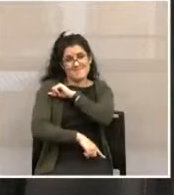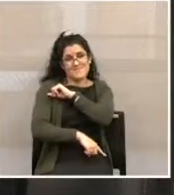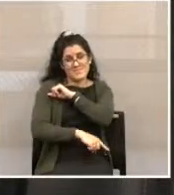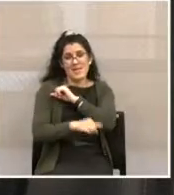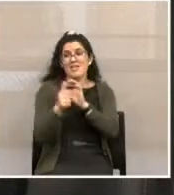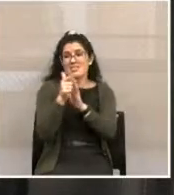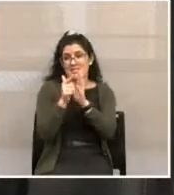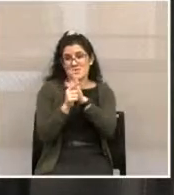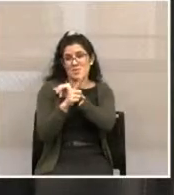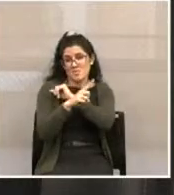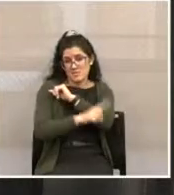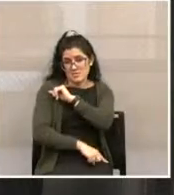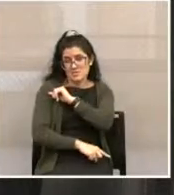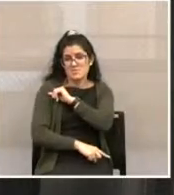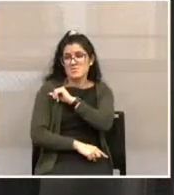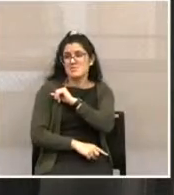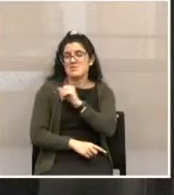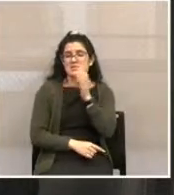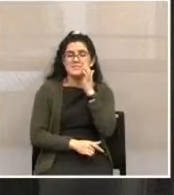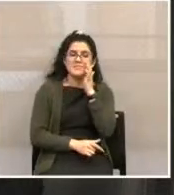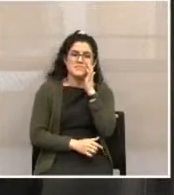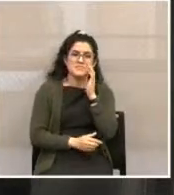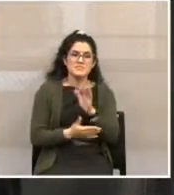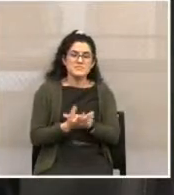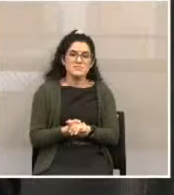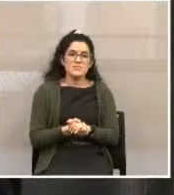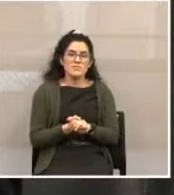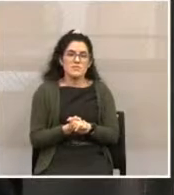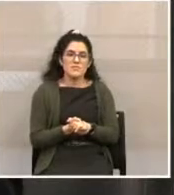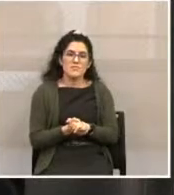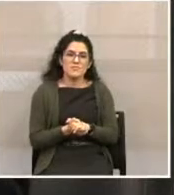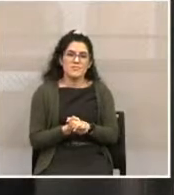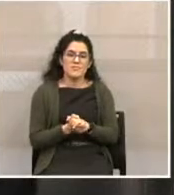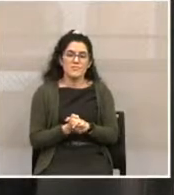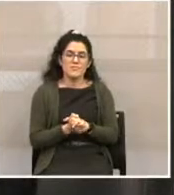legal consequences for those who